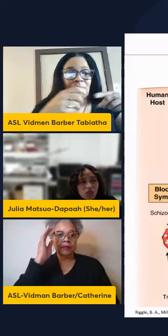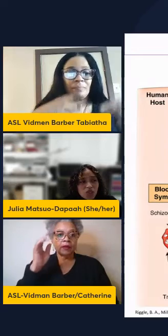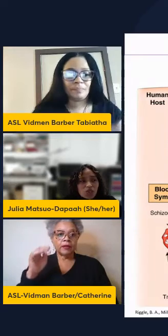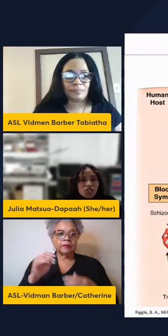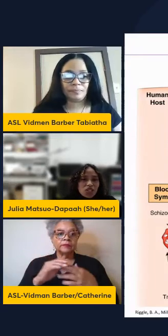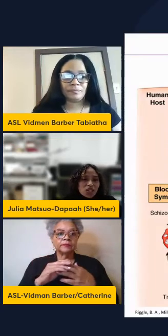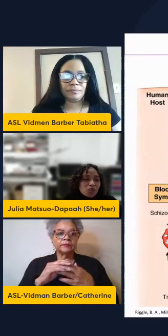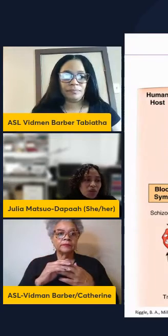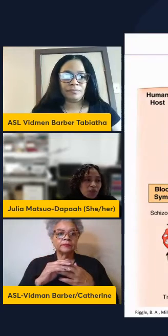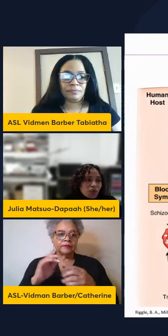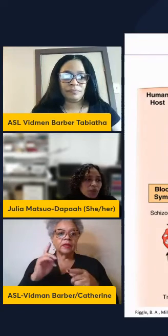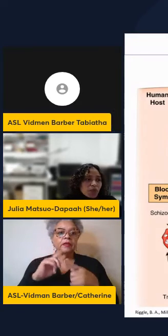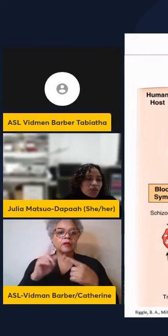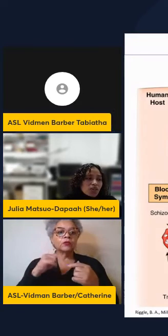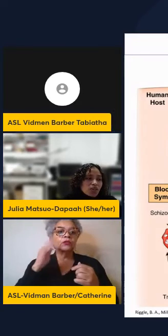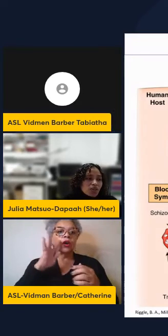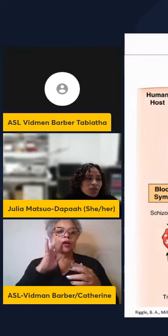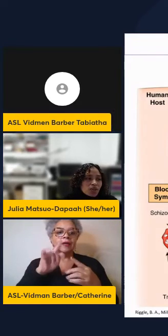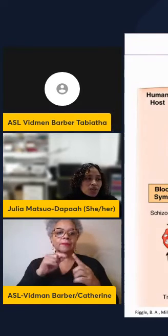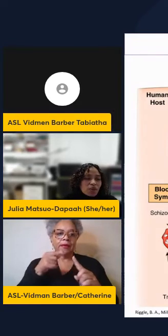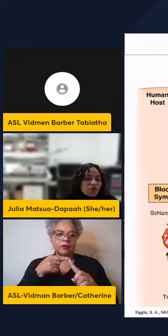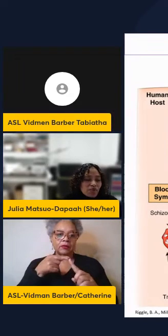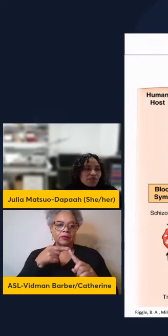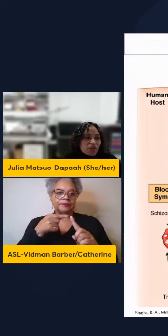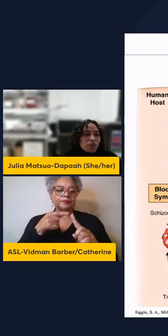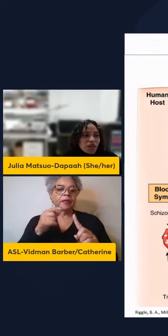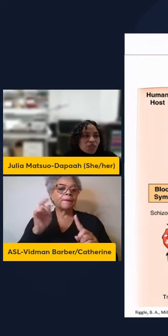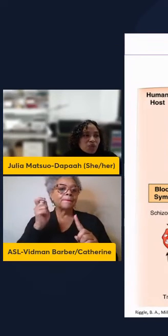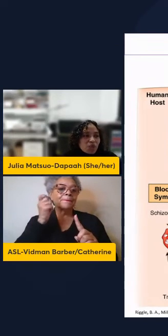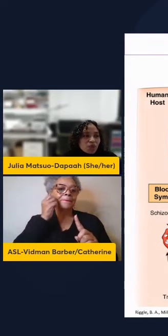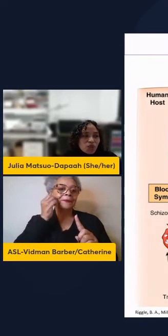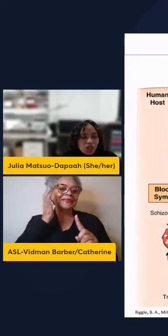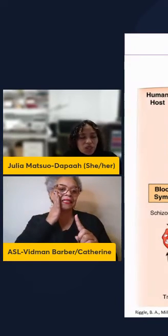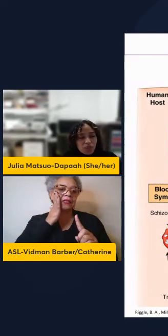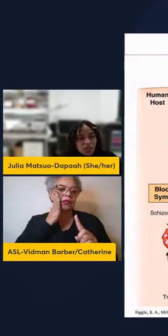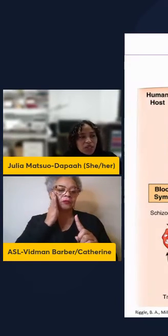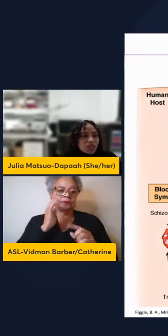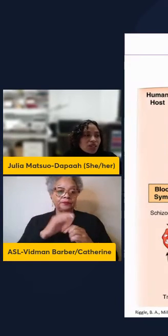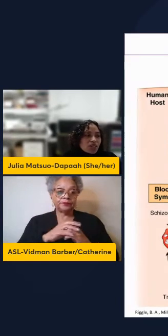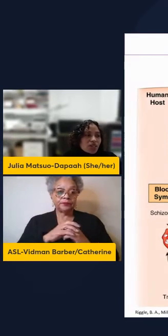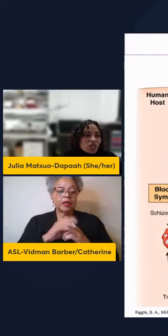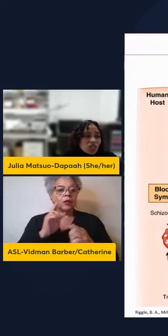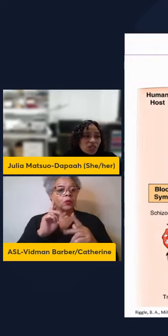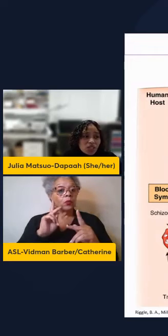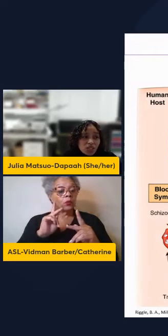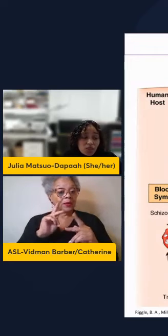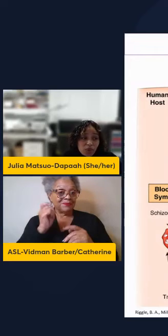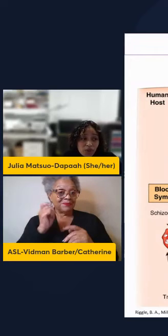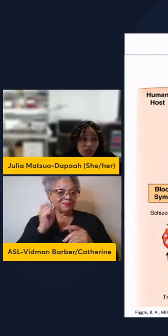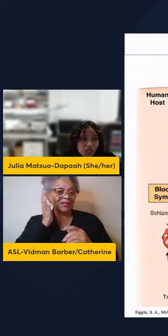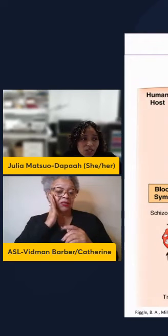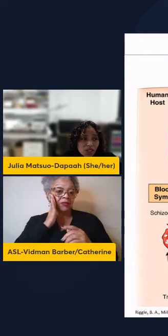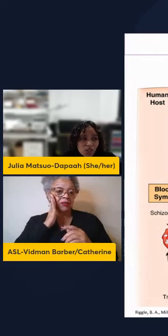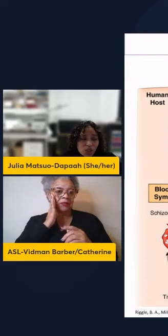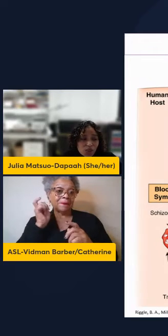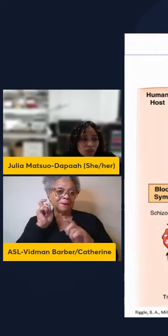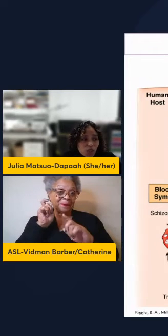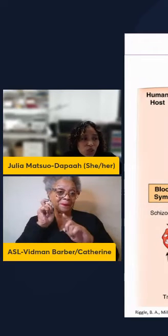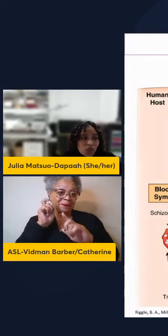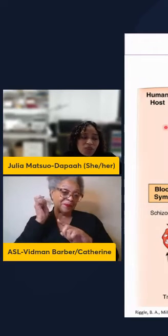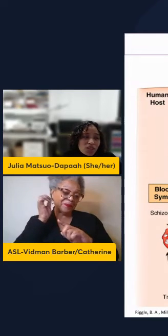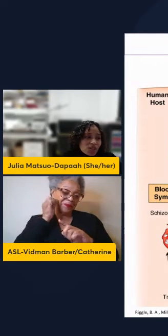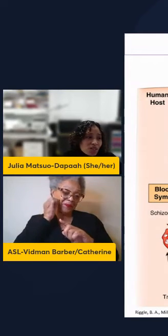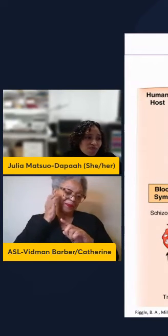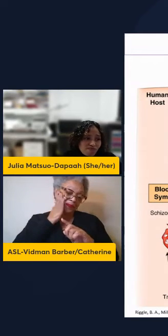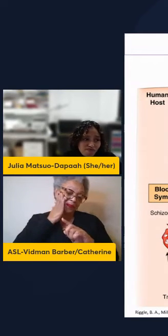And when mosquitoes inject people, like bite people to take blood, they inject their parasites into the